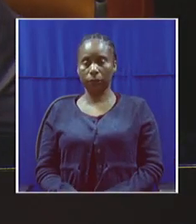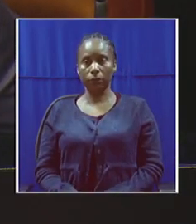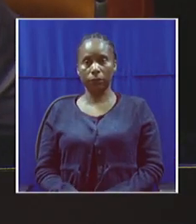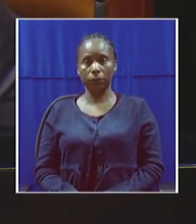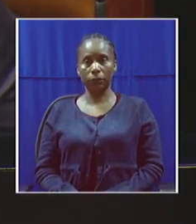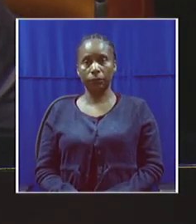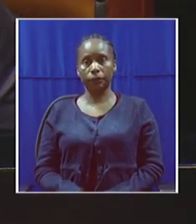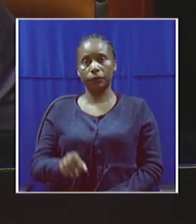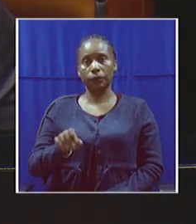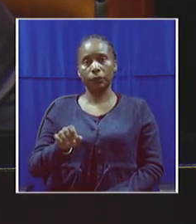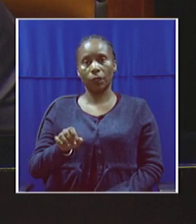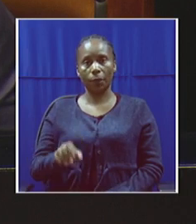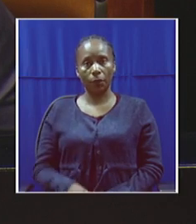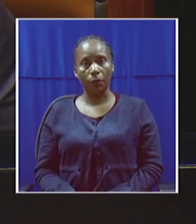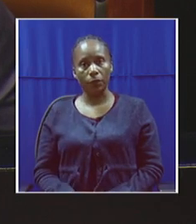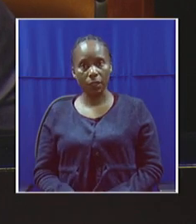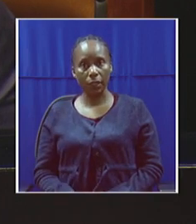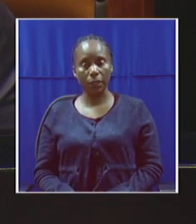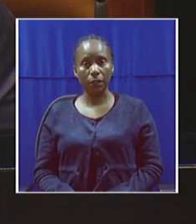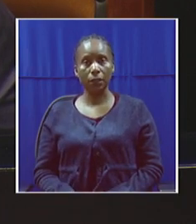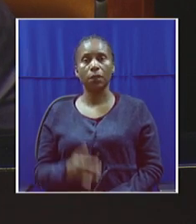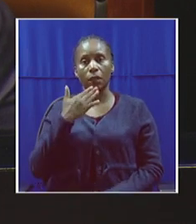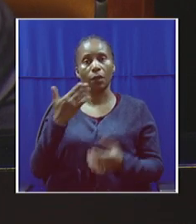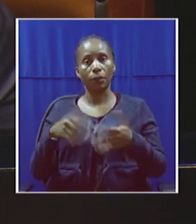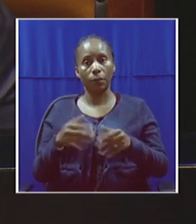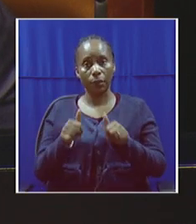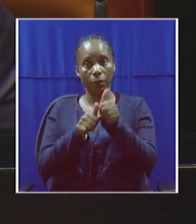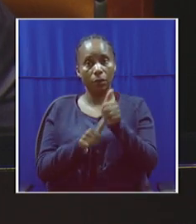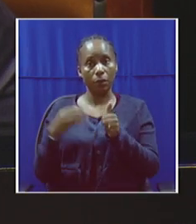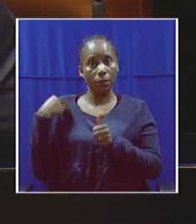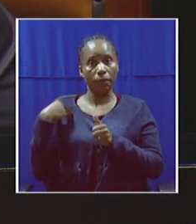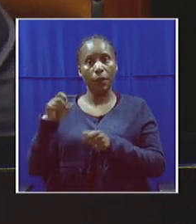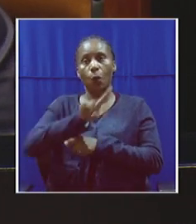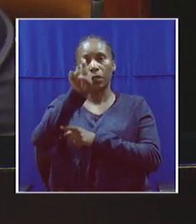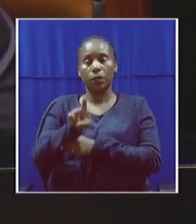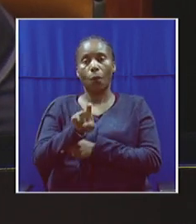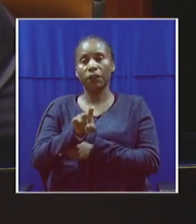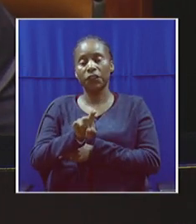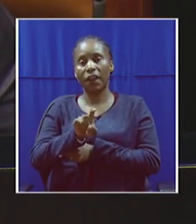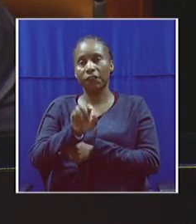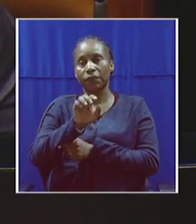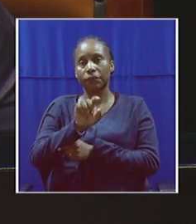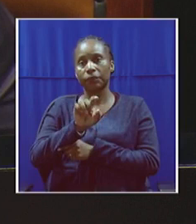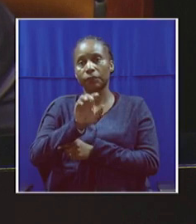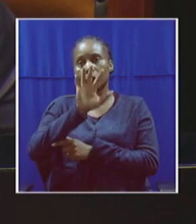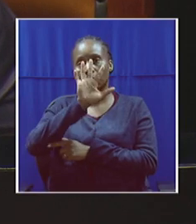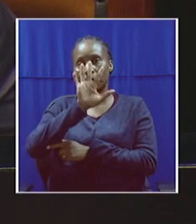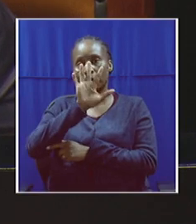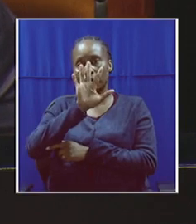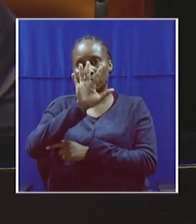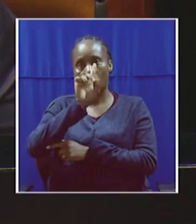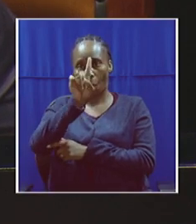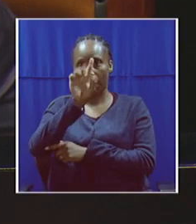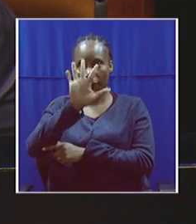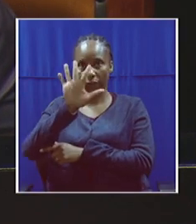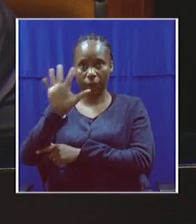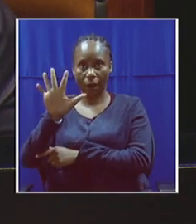question number 155 has been asked by The Honorable sham to the